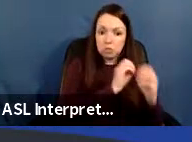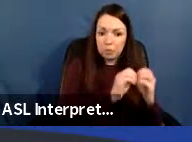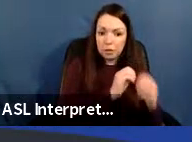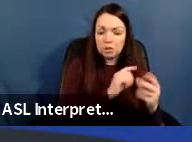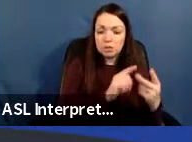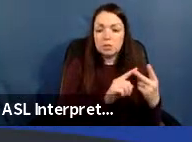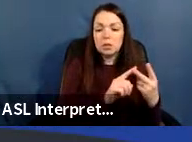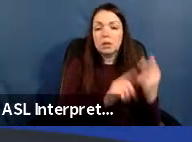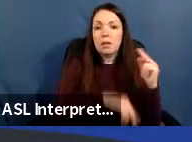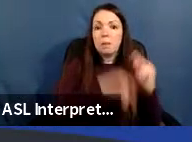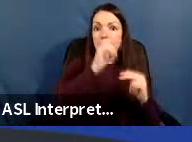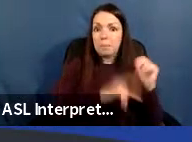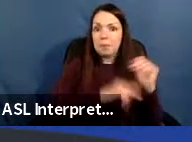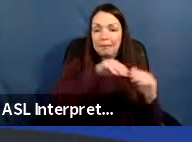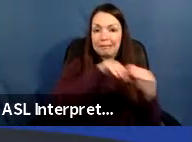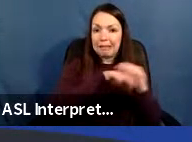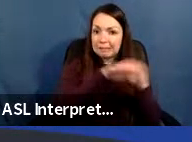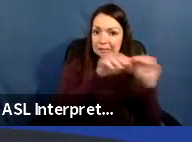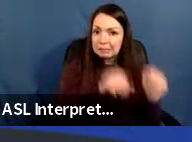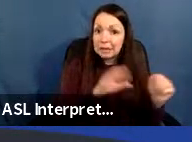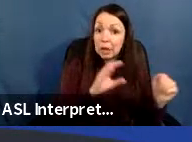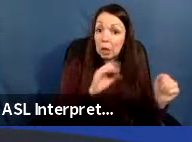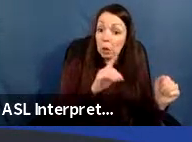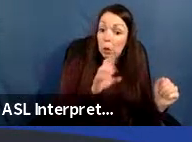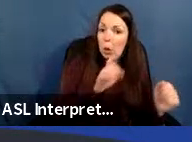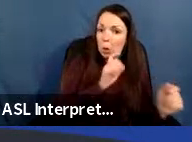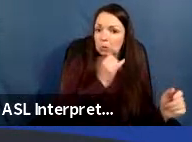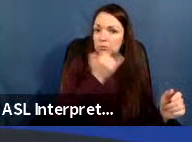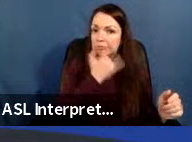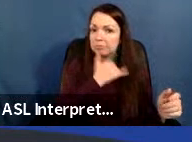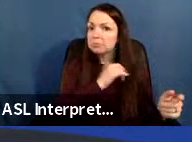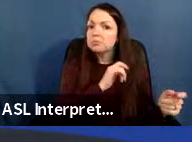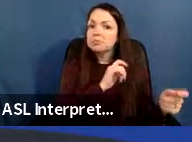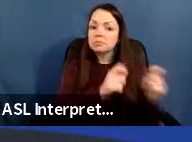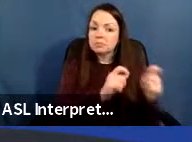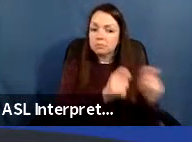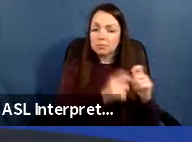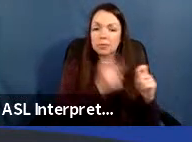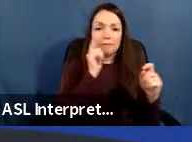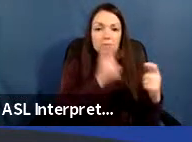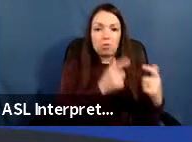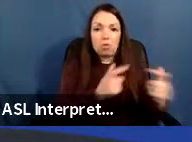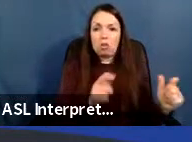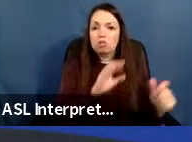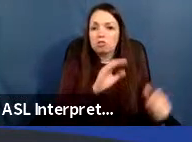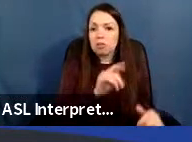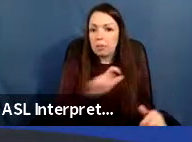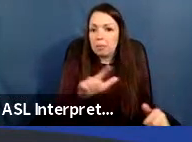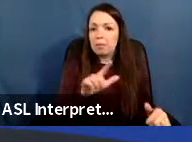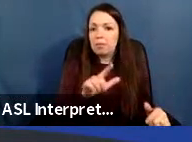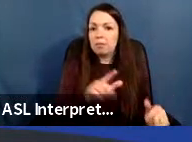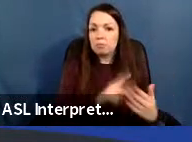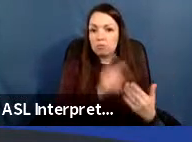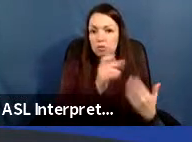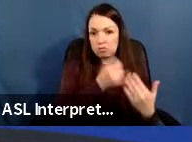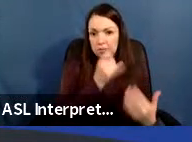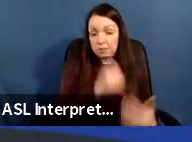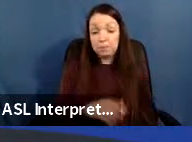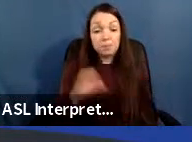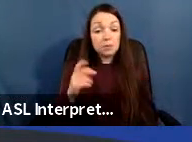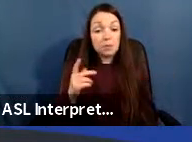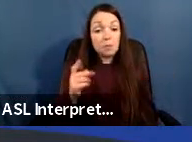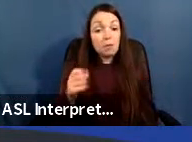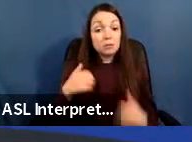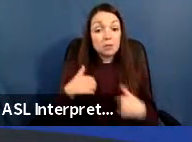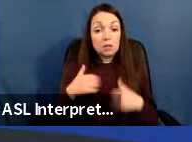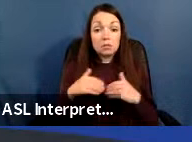or as building accessibility code-driven modification on larger capital projects. CPS has over